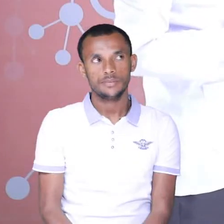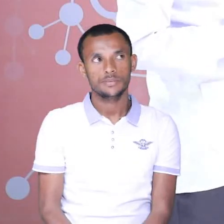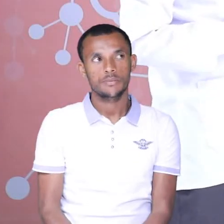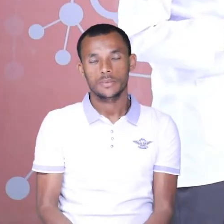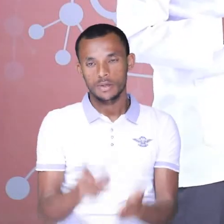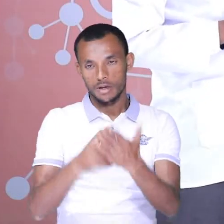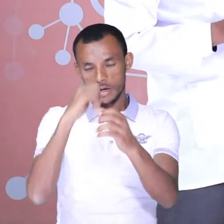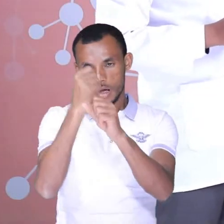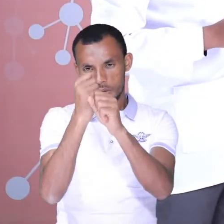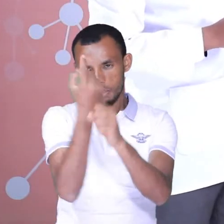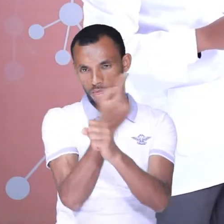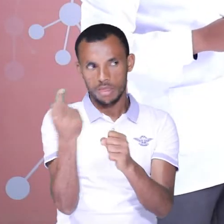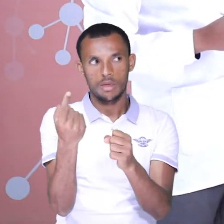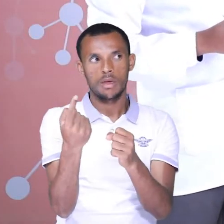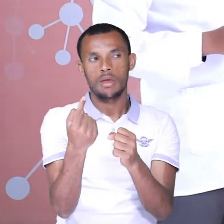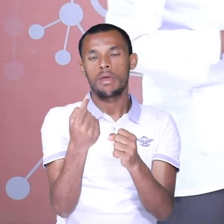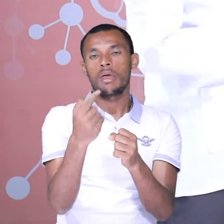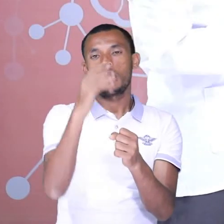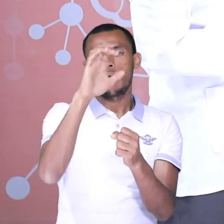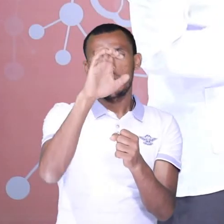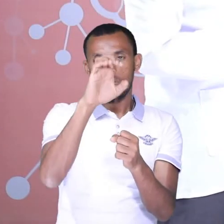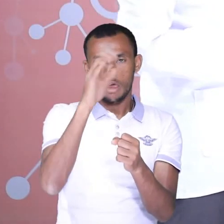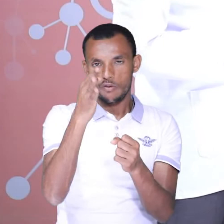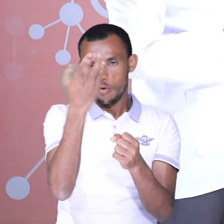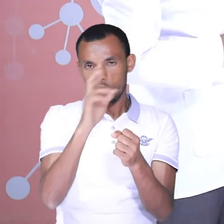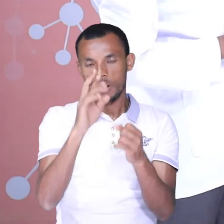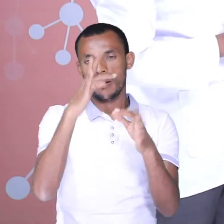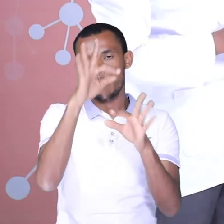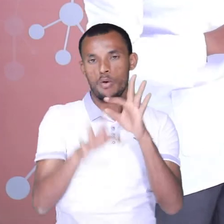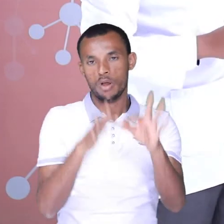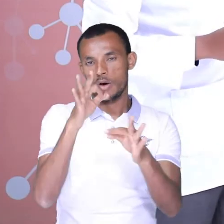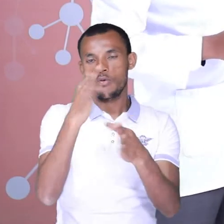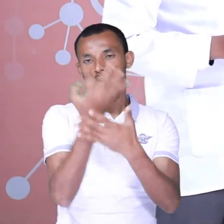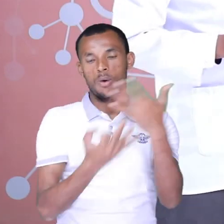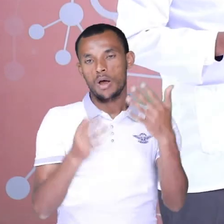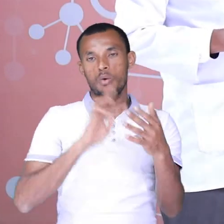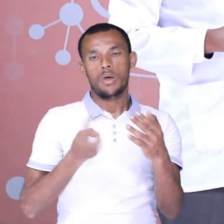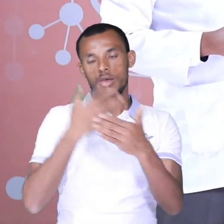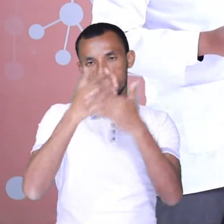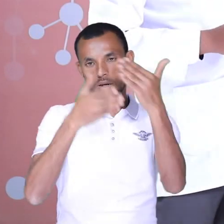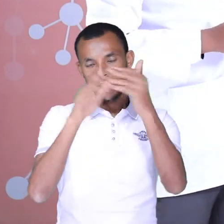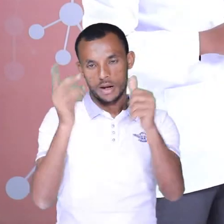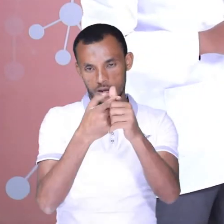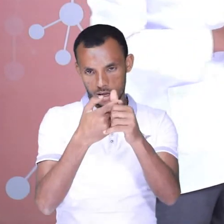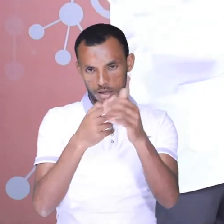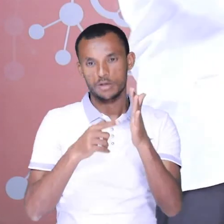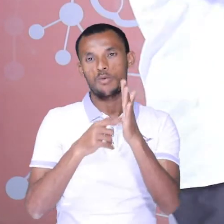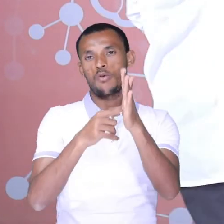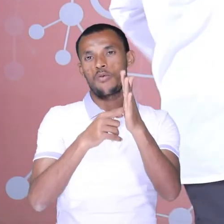In order to calculate each empirical formula or molecular formula, we have to follow these steps. We have to write the symbols of the